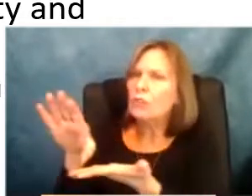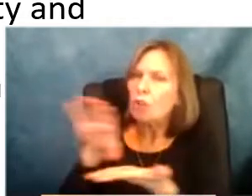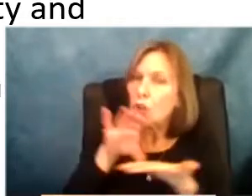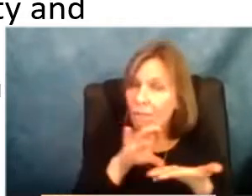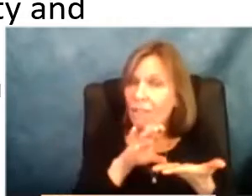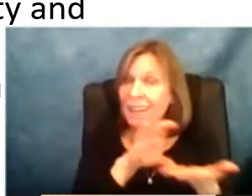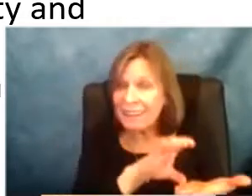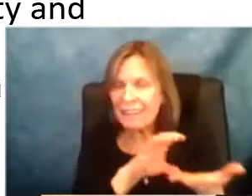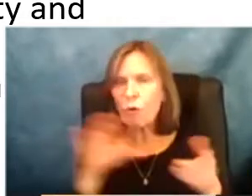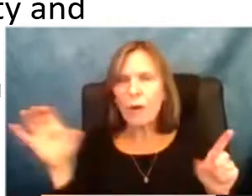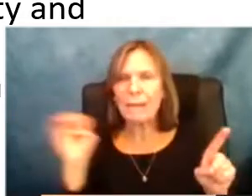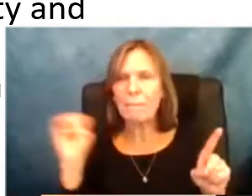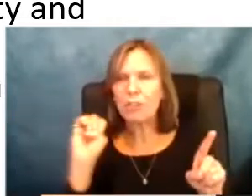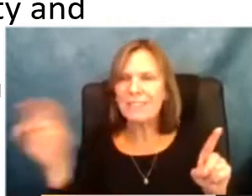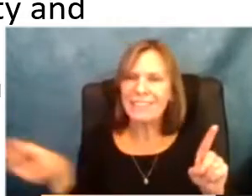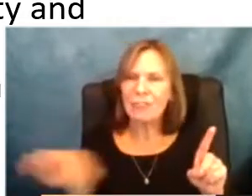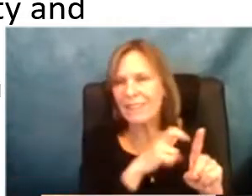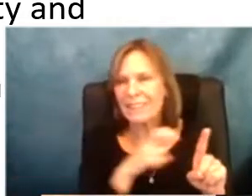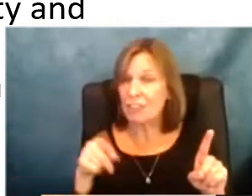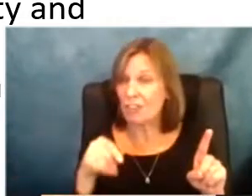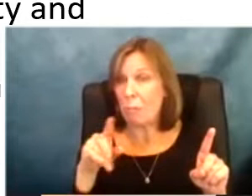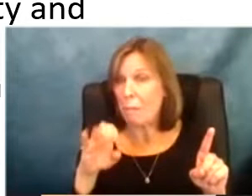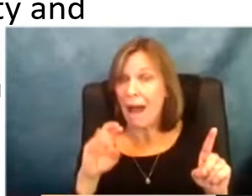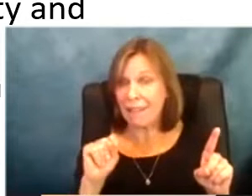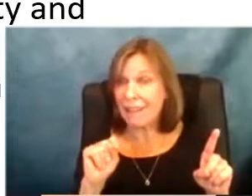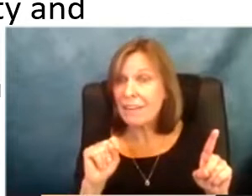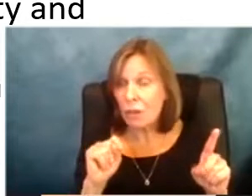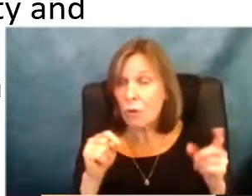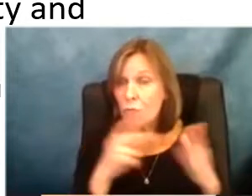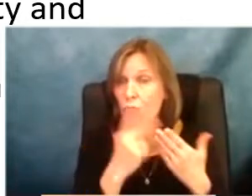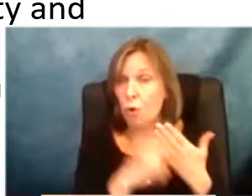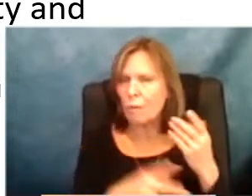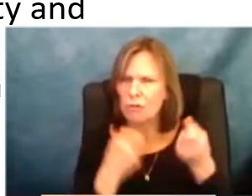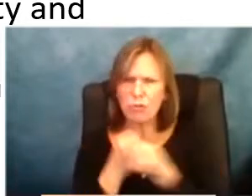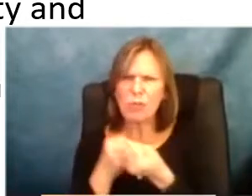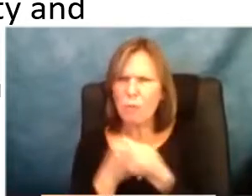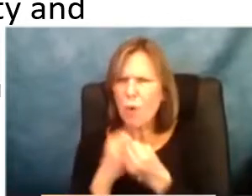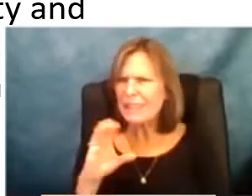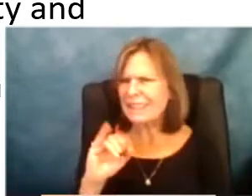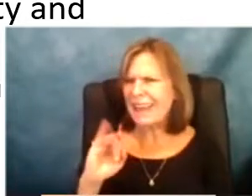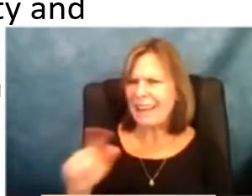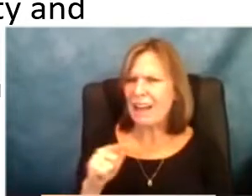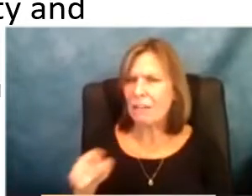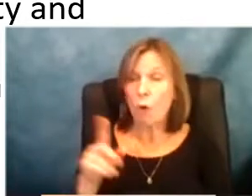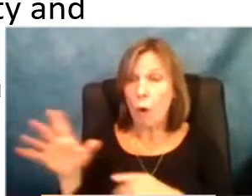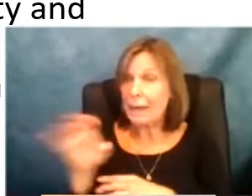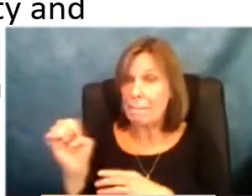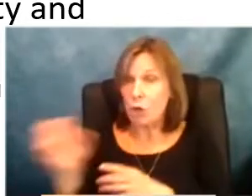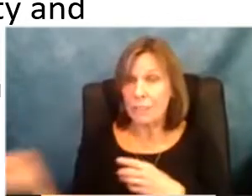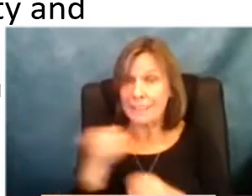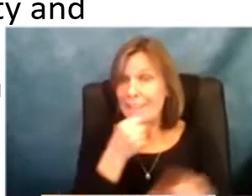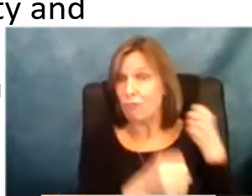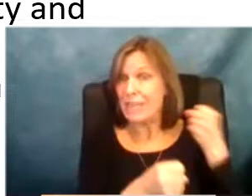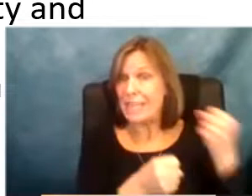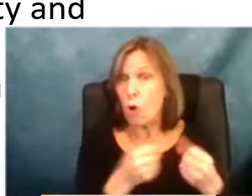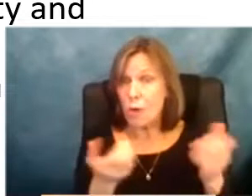emergency transitions pilot programs to support CILs in doing some emergency relocation and transition